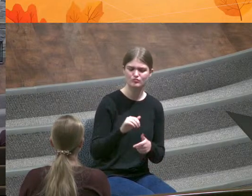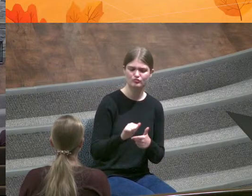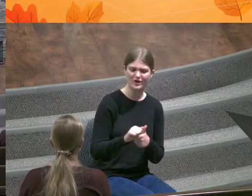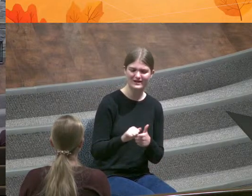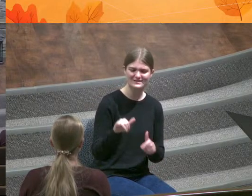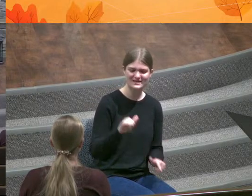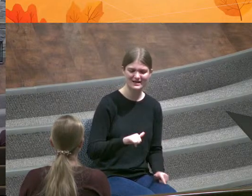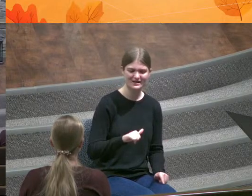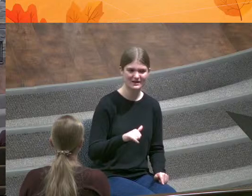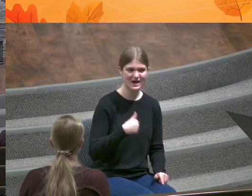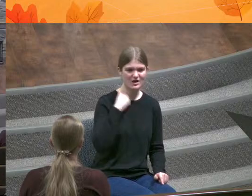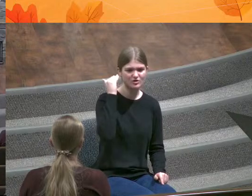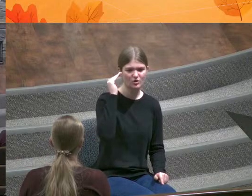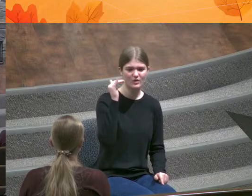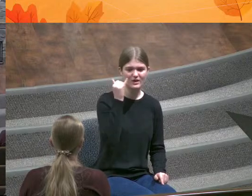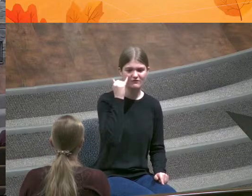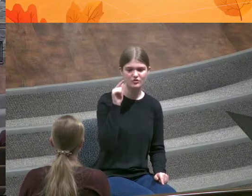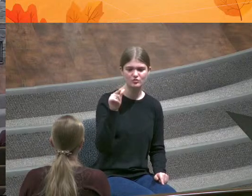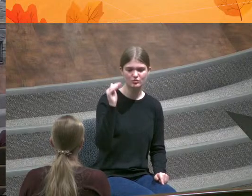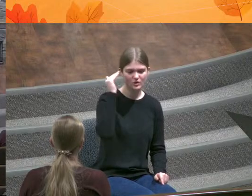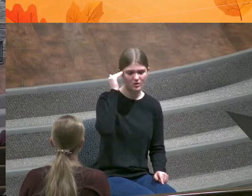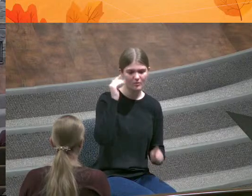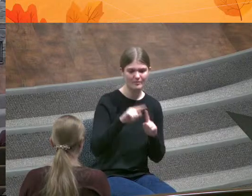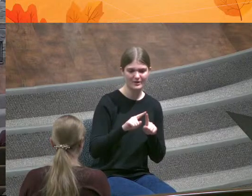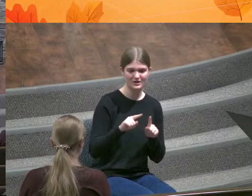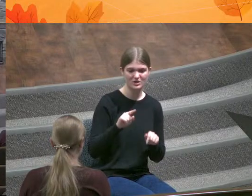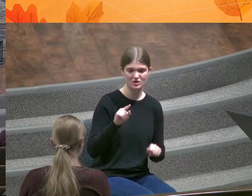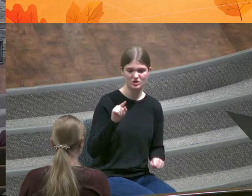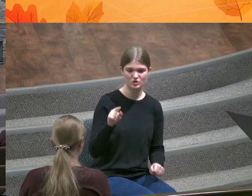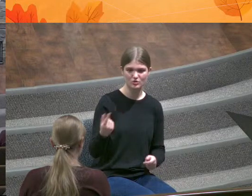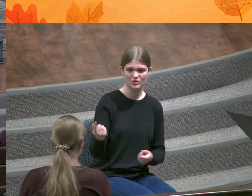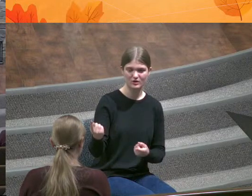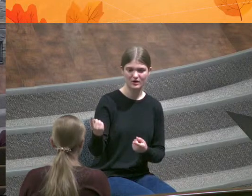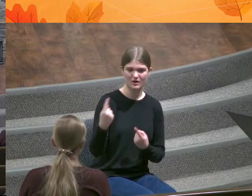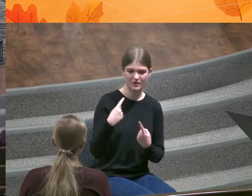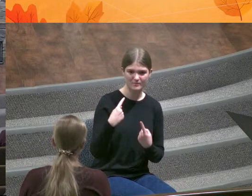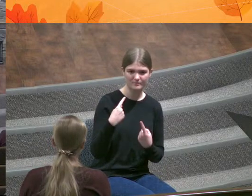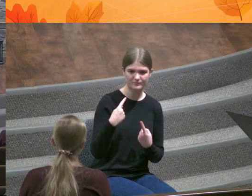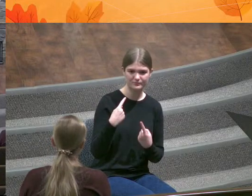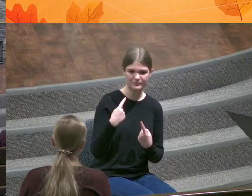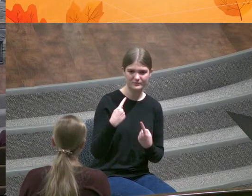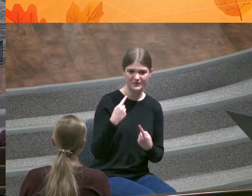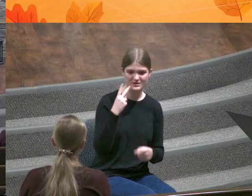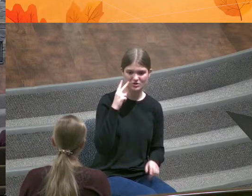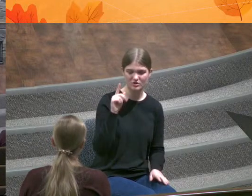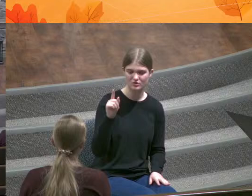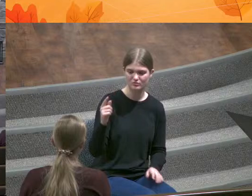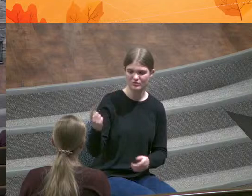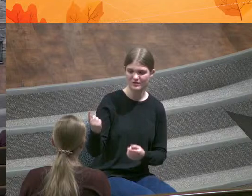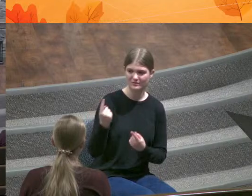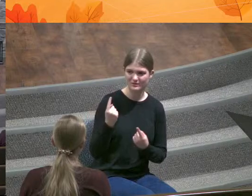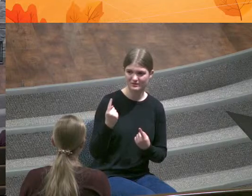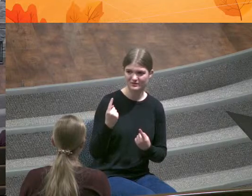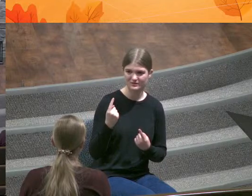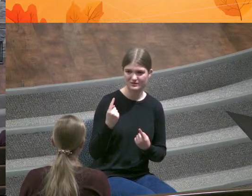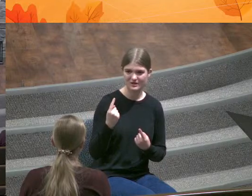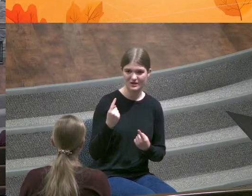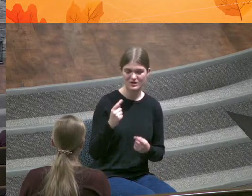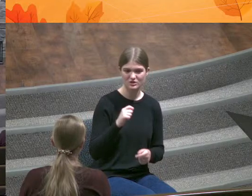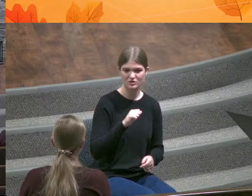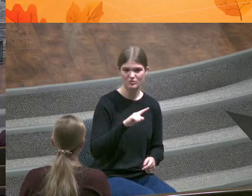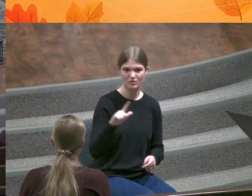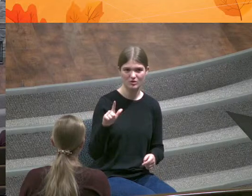said, I don't know if you're aware, but here you came around the corner. He saw you come and walk towards you. And you